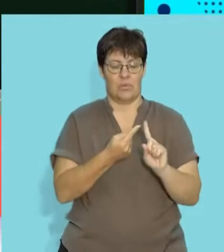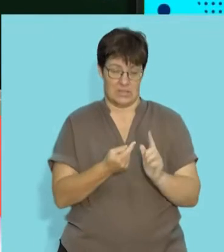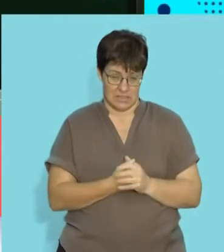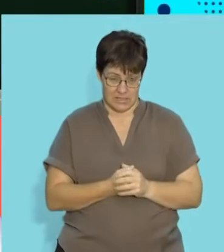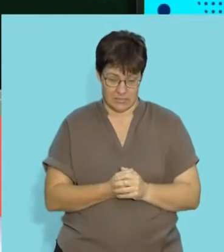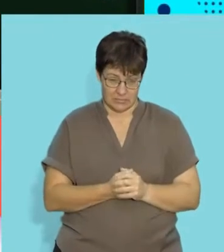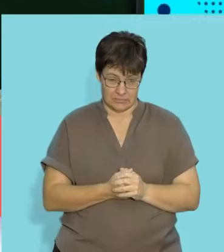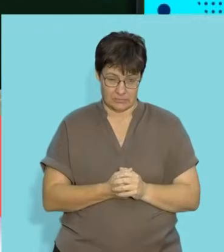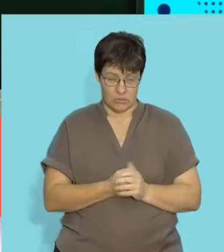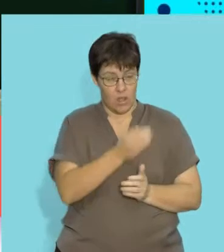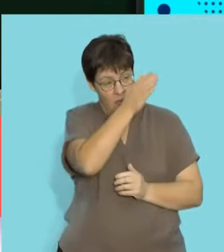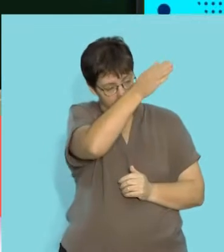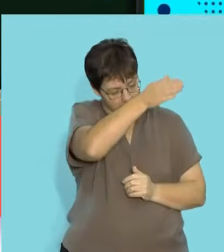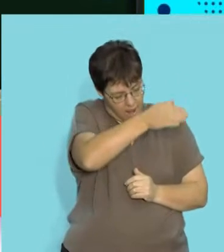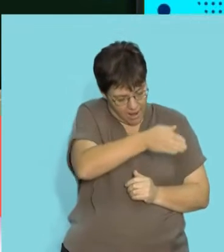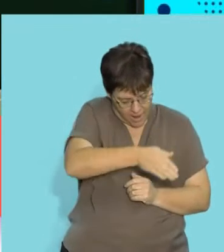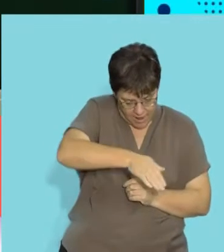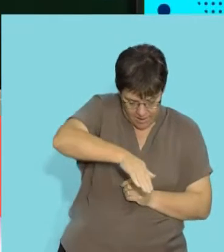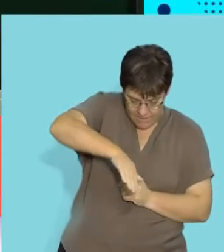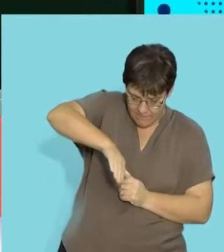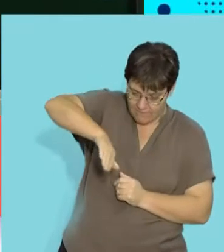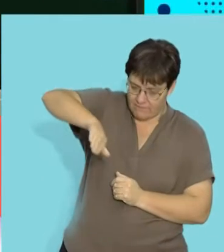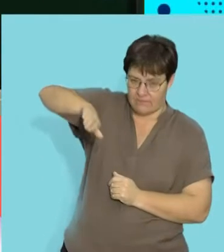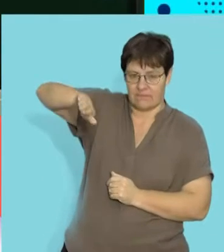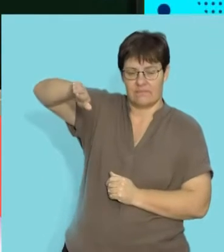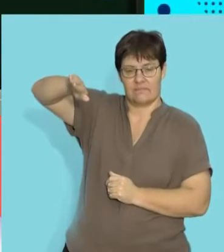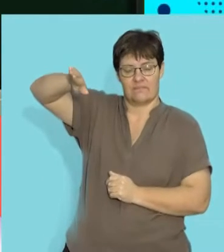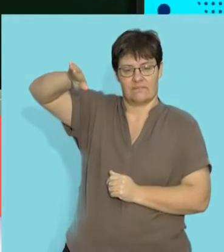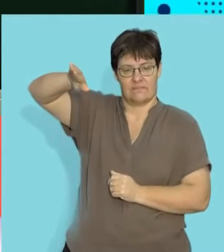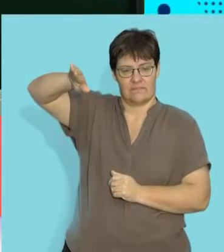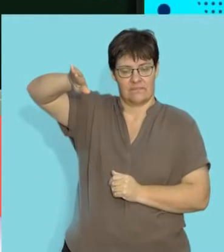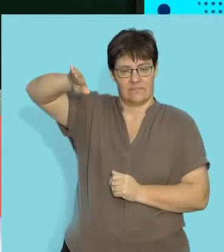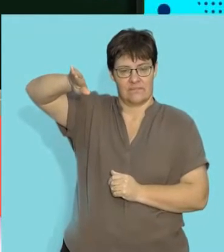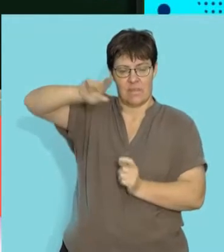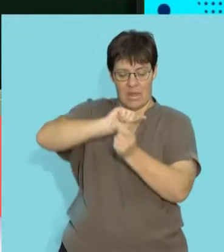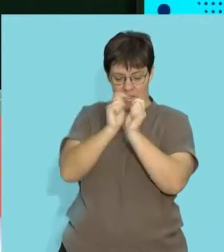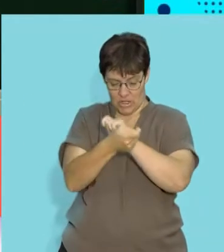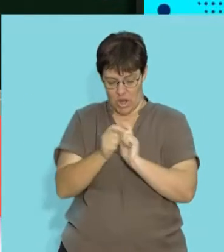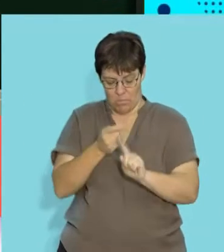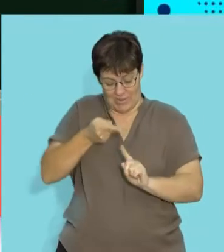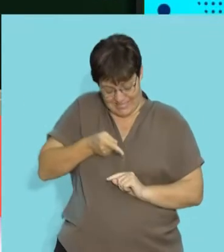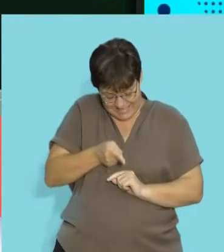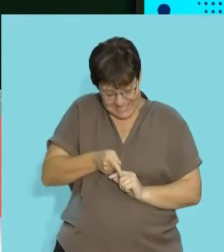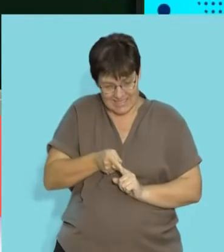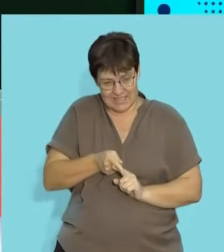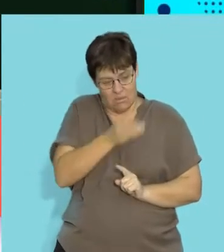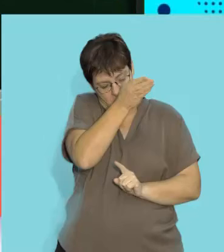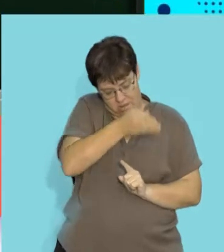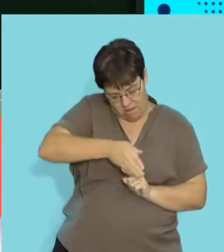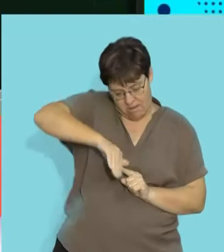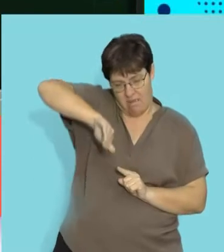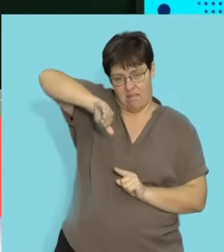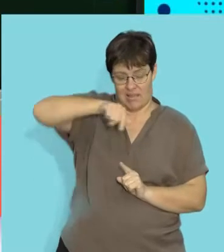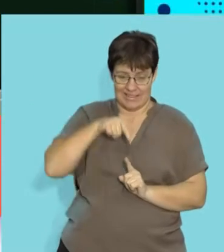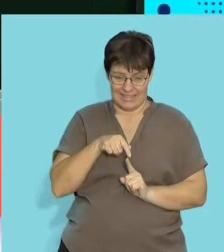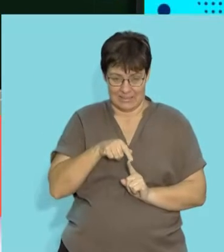where, so the graph will go, it will get somewhere where it curves a bit, and then it changes direction, and now it goes up